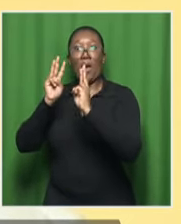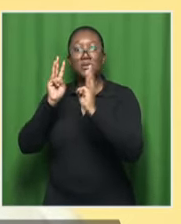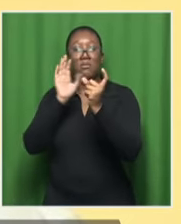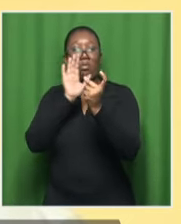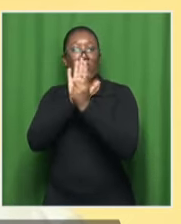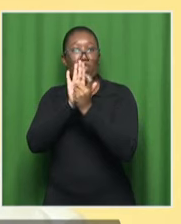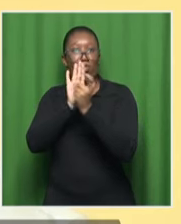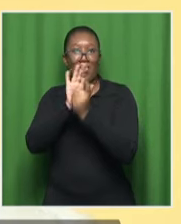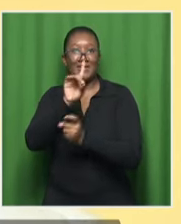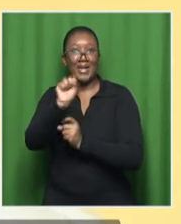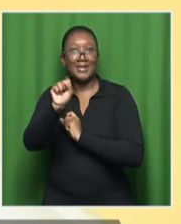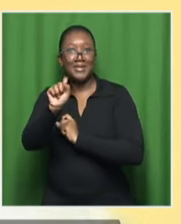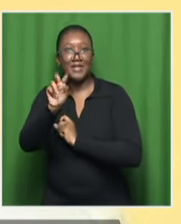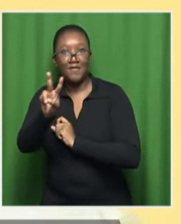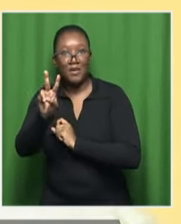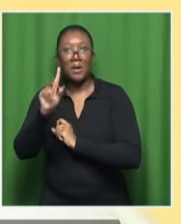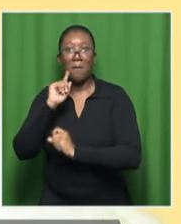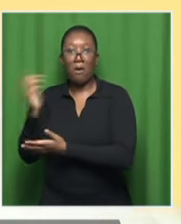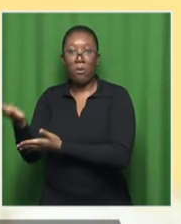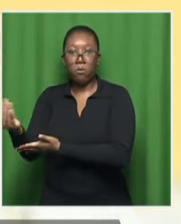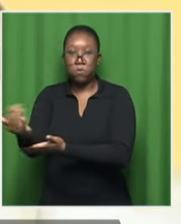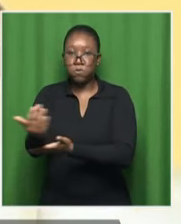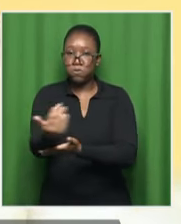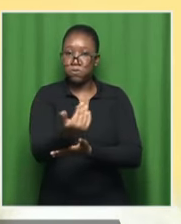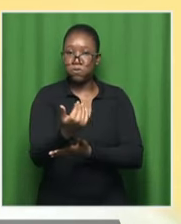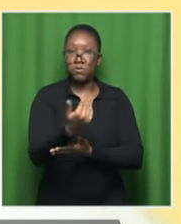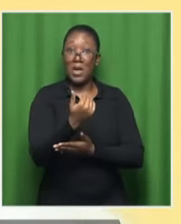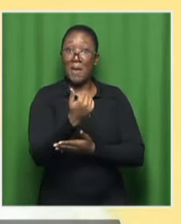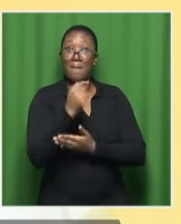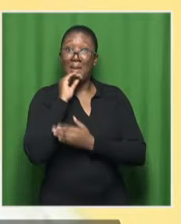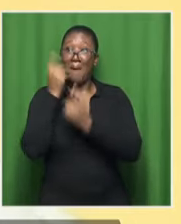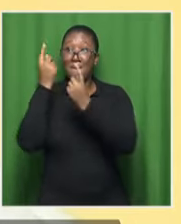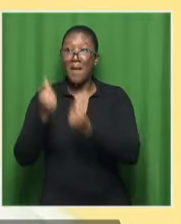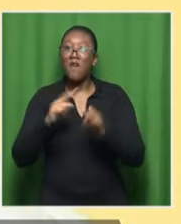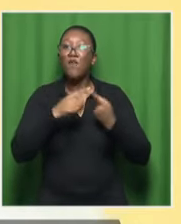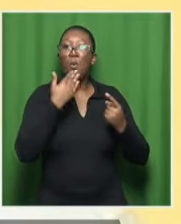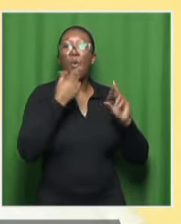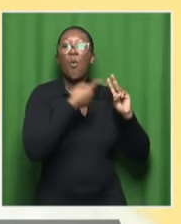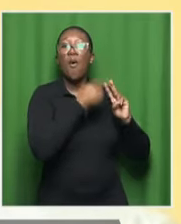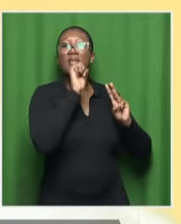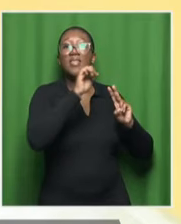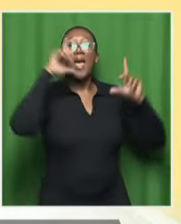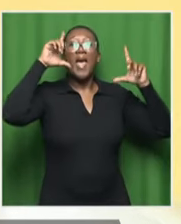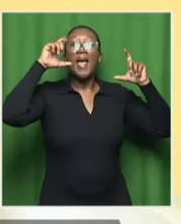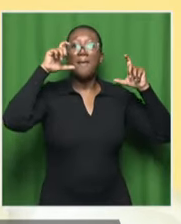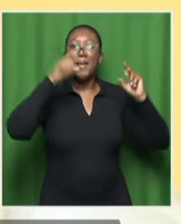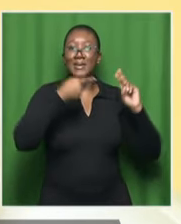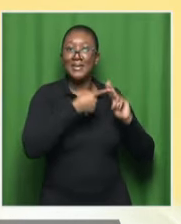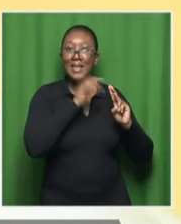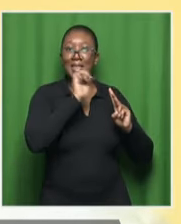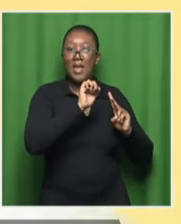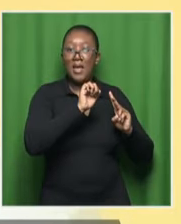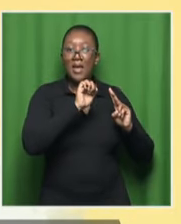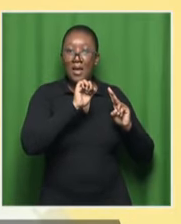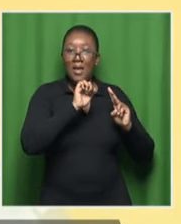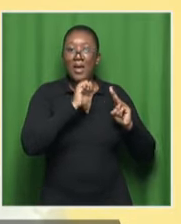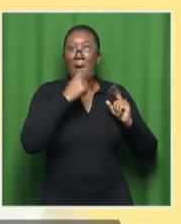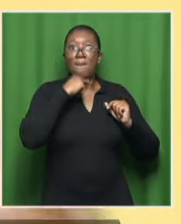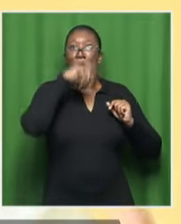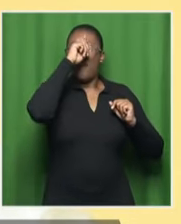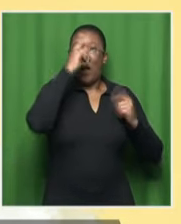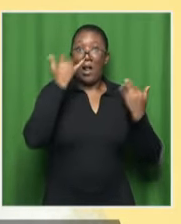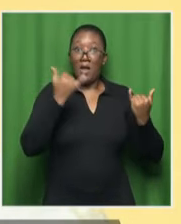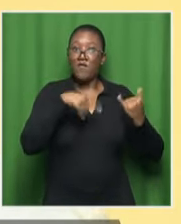pocket the money using her images, you know. Forget about the story. Using her images, which they